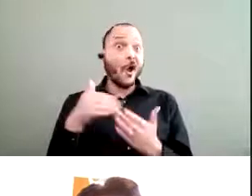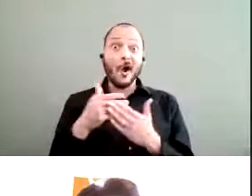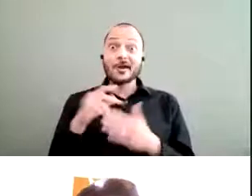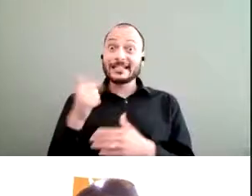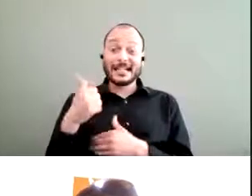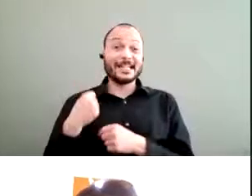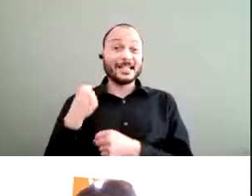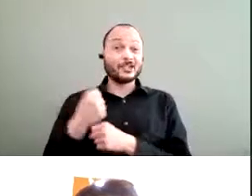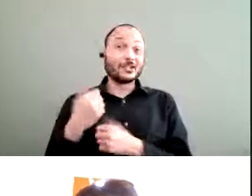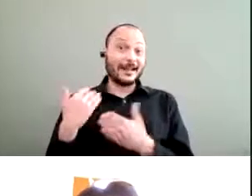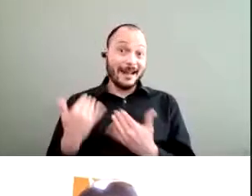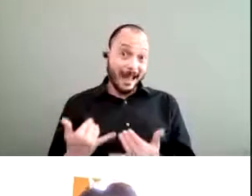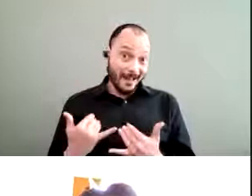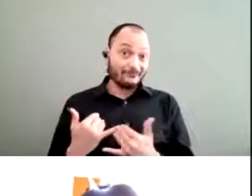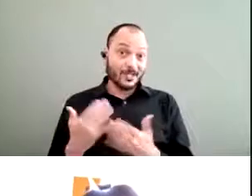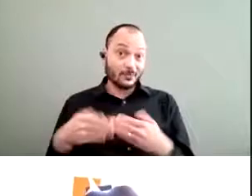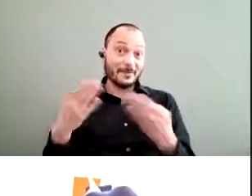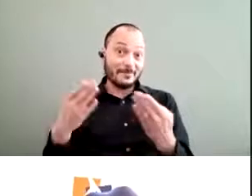it's recommended. So,